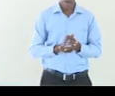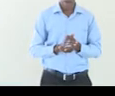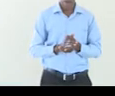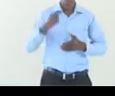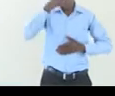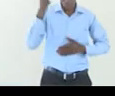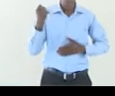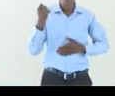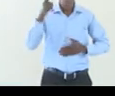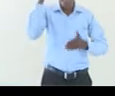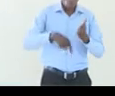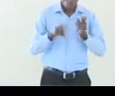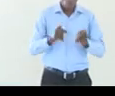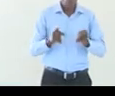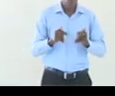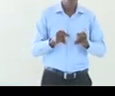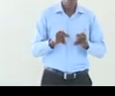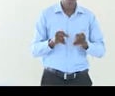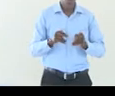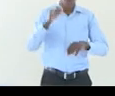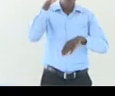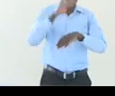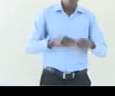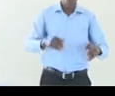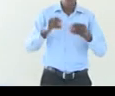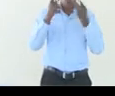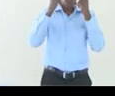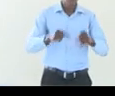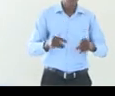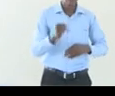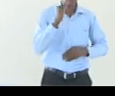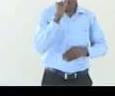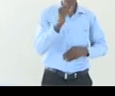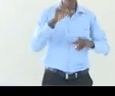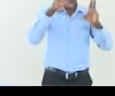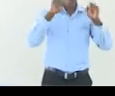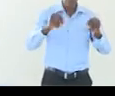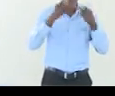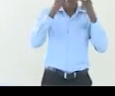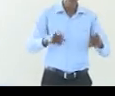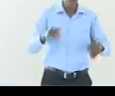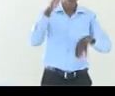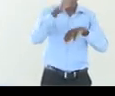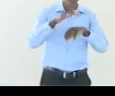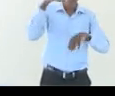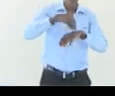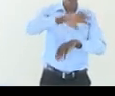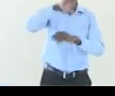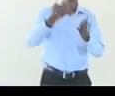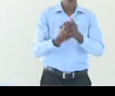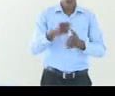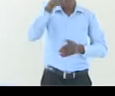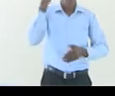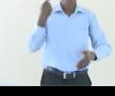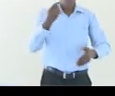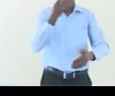the fake peace that the people want to have. The prophet challenges people to desire real peace and to seek peace. Because